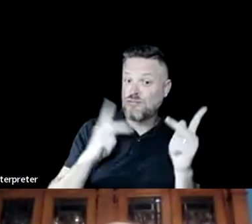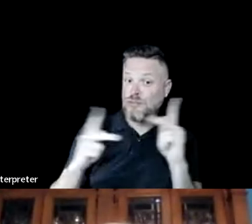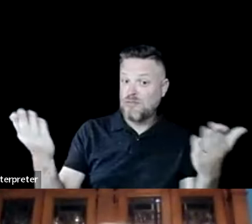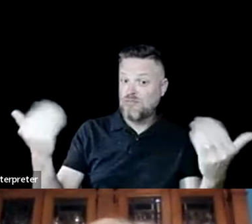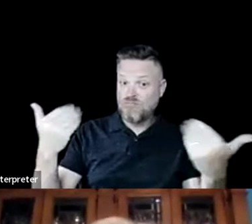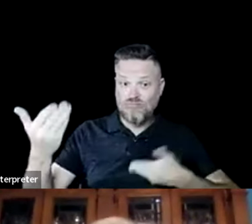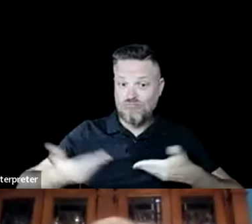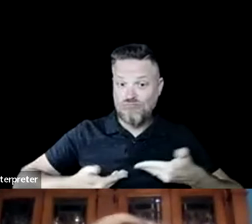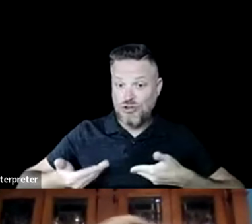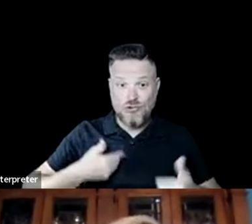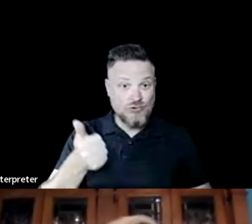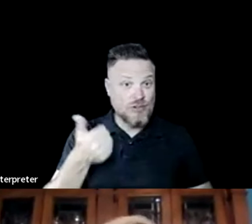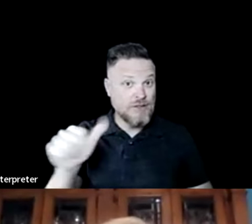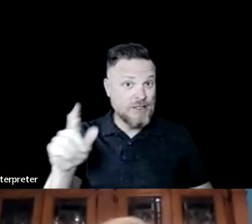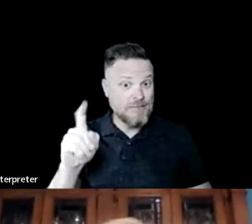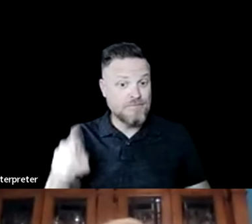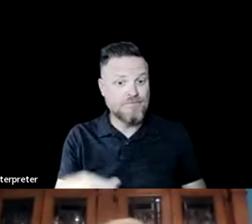themselves.